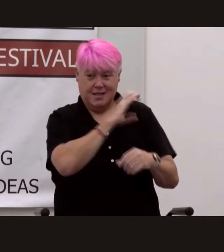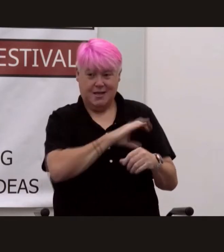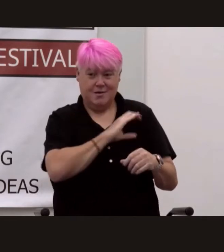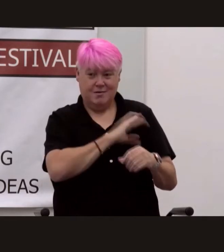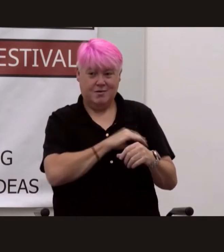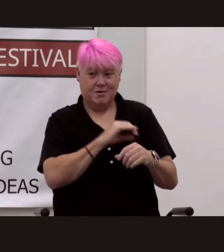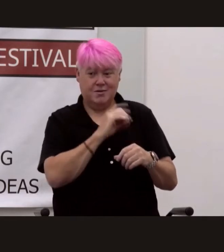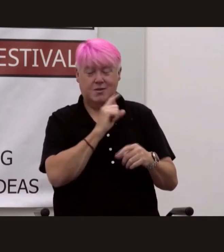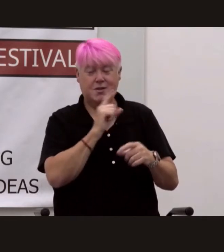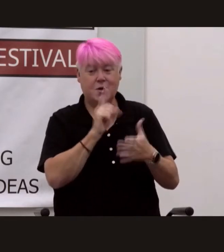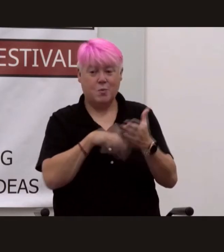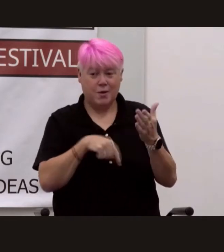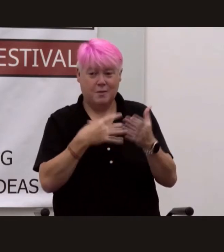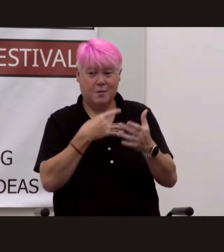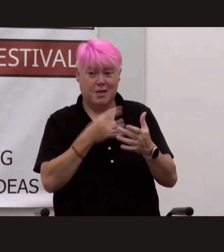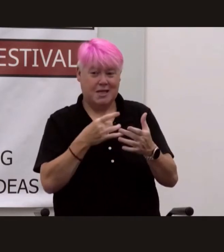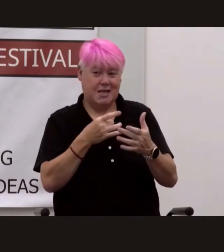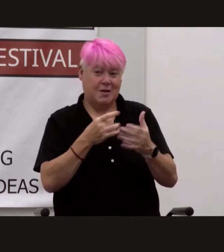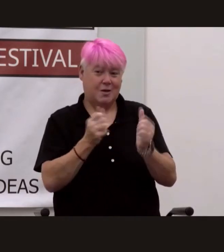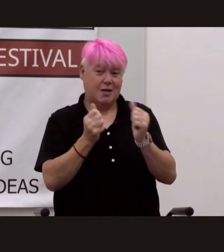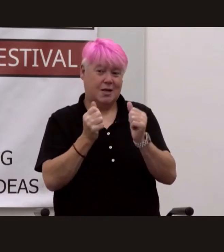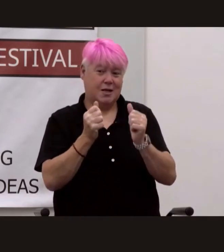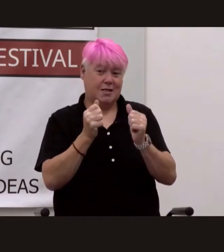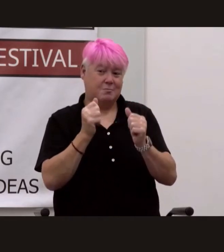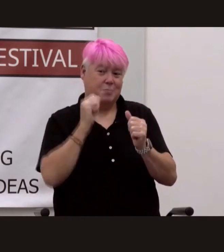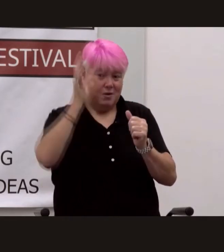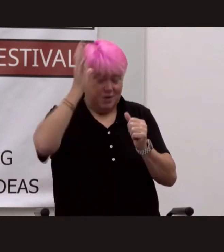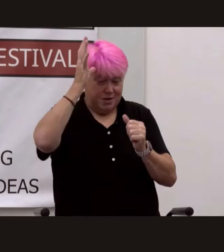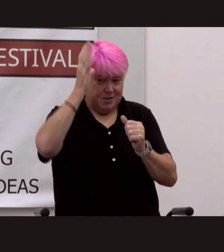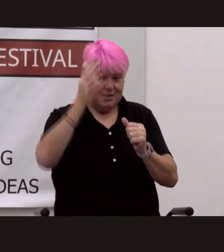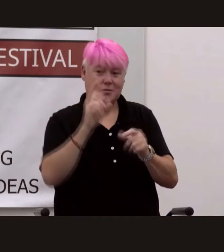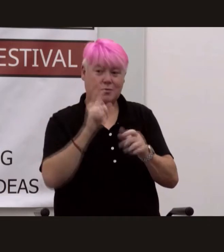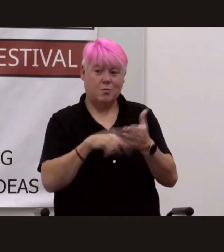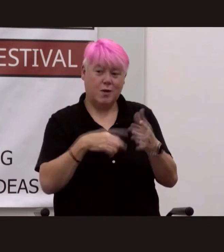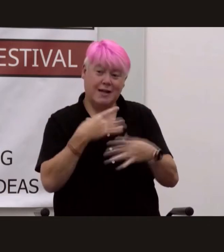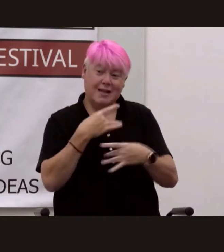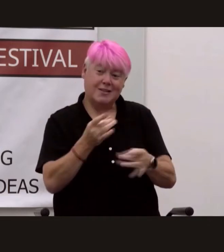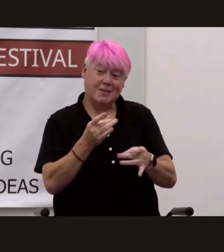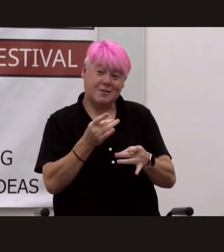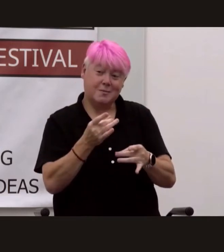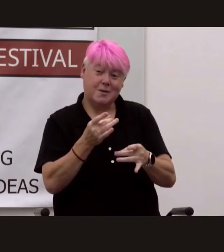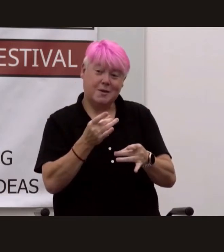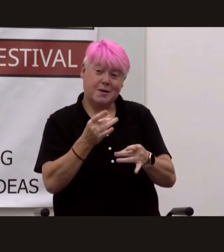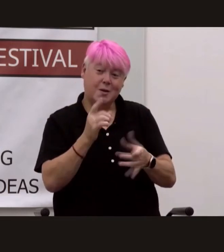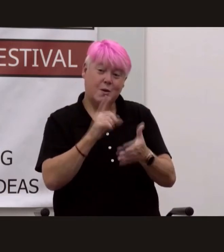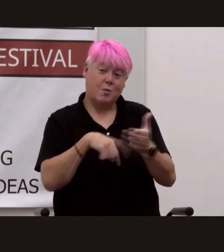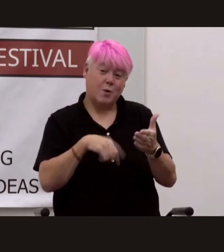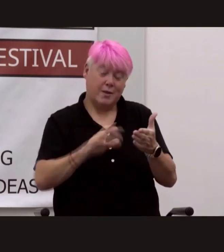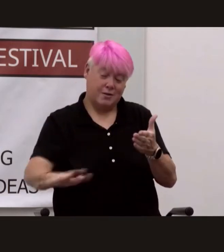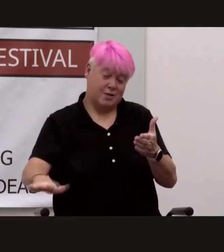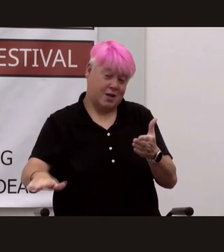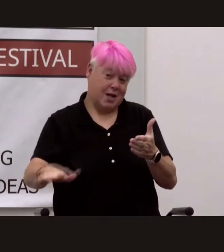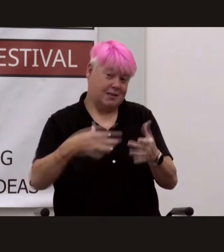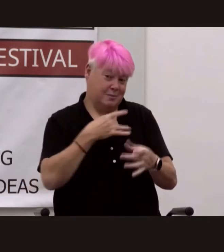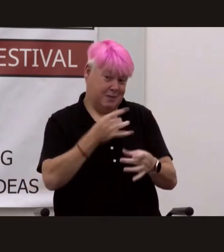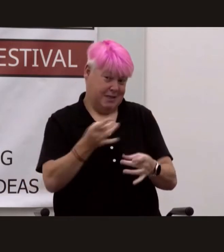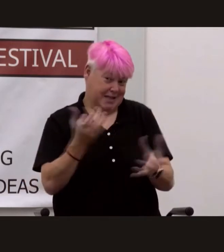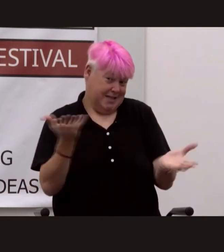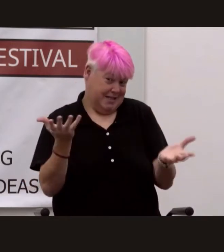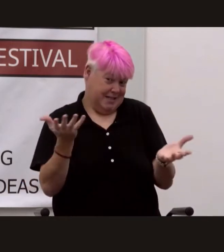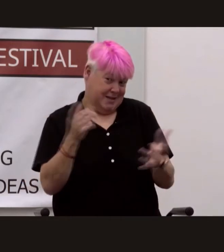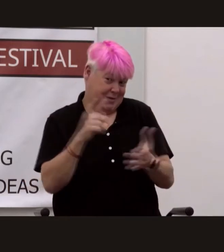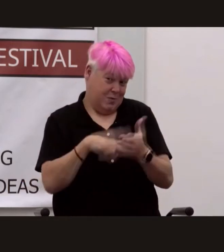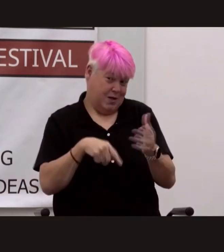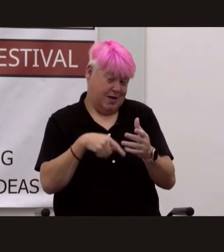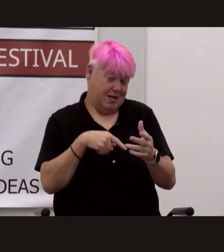like as parents. But what interested me was what their child would be like. What kind of